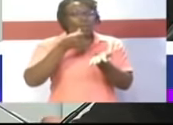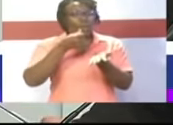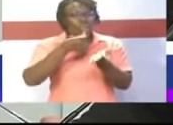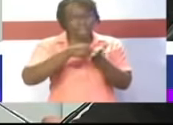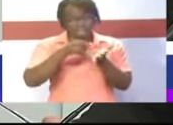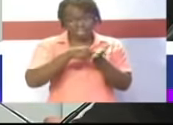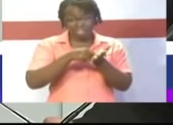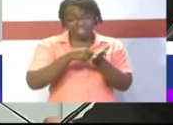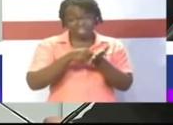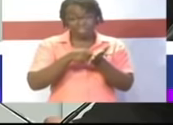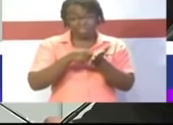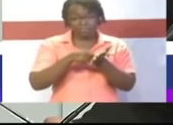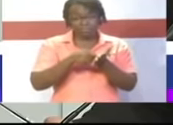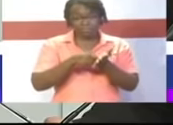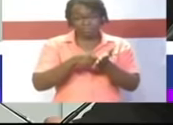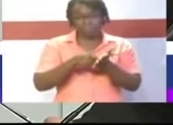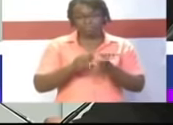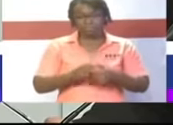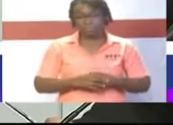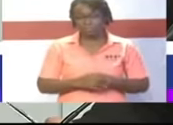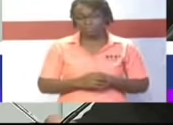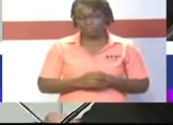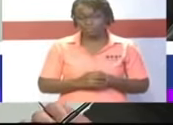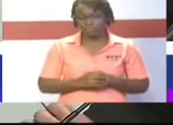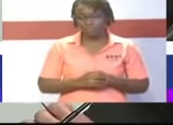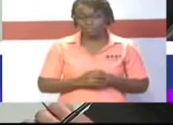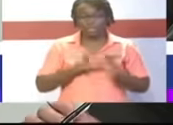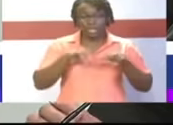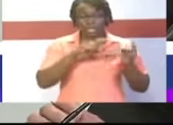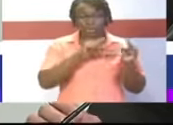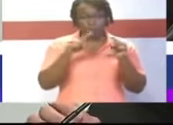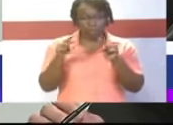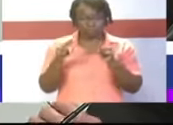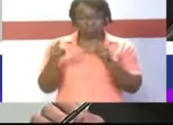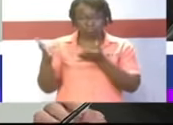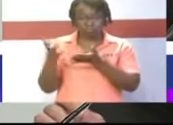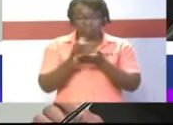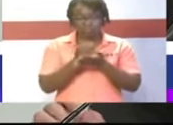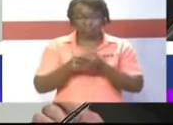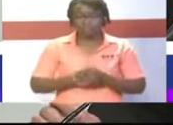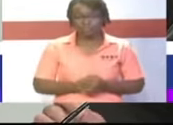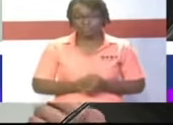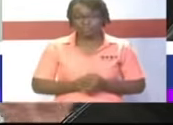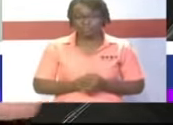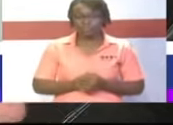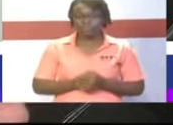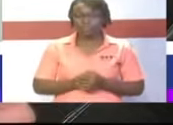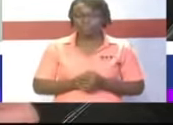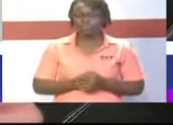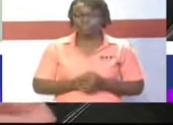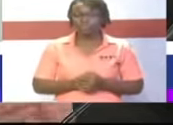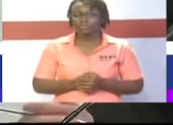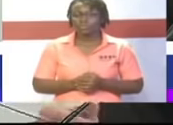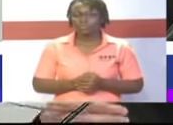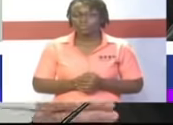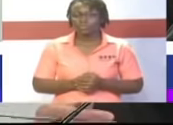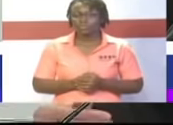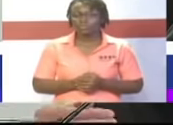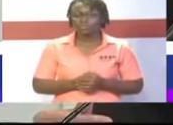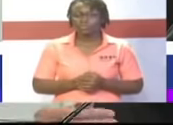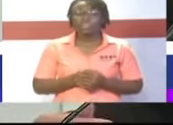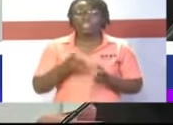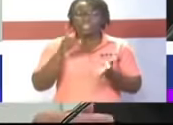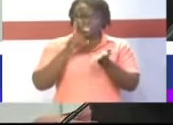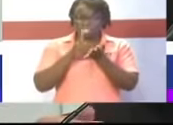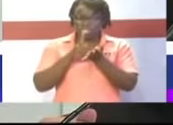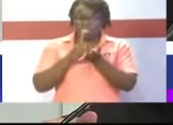drop your white cell count down, will drop your immunity way down to the bottom. We can't give you the vaccine at that exact point in time. It makes no sense. But the